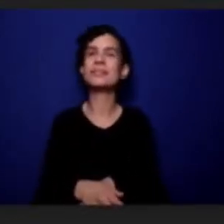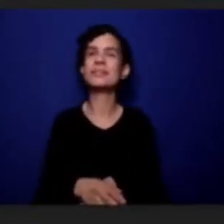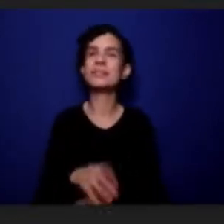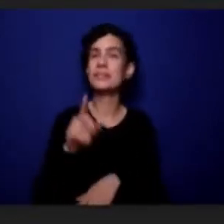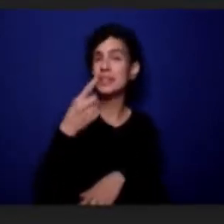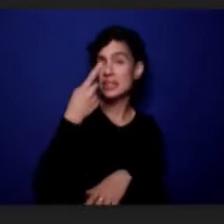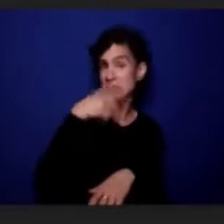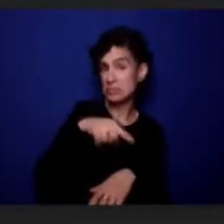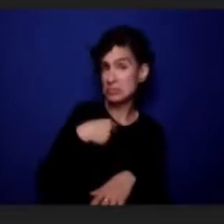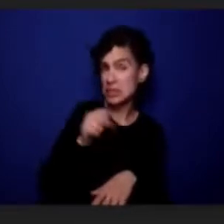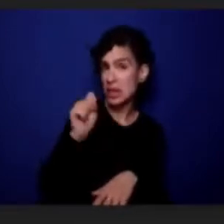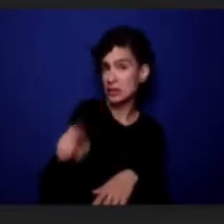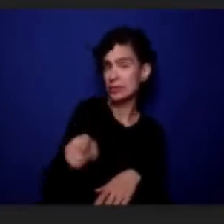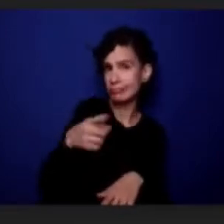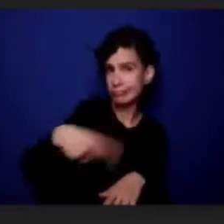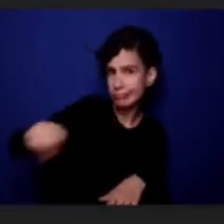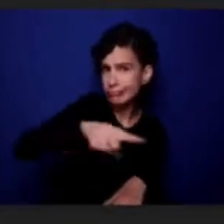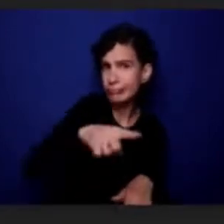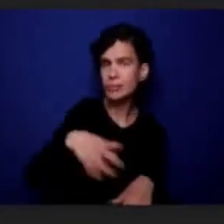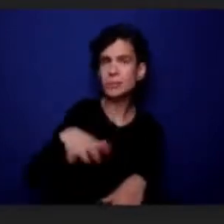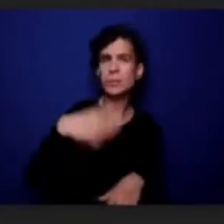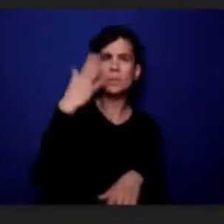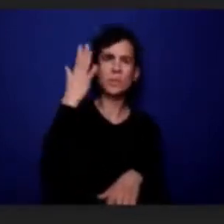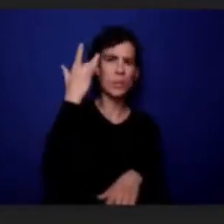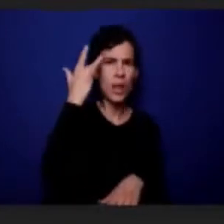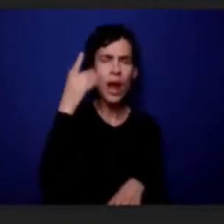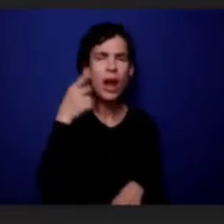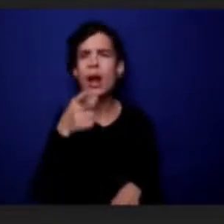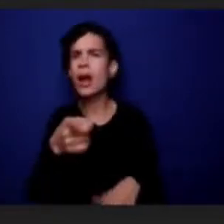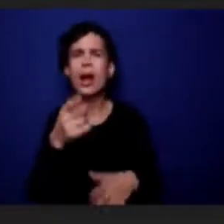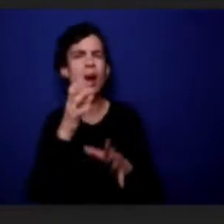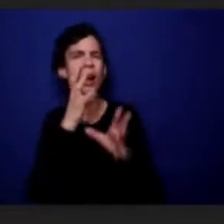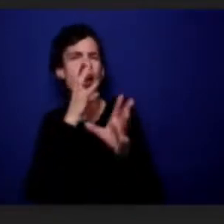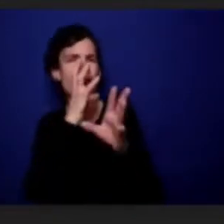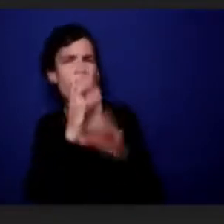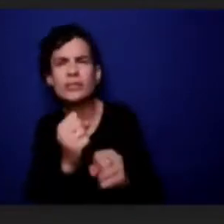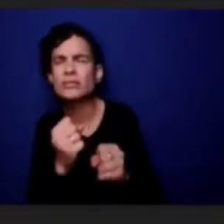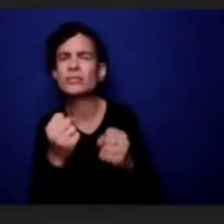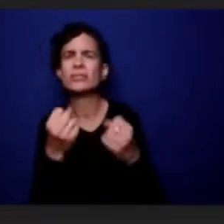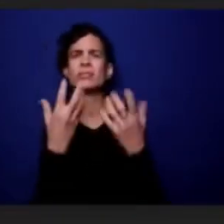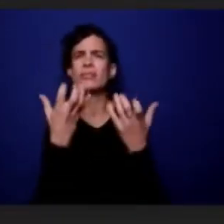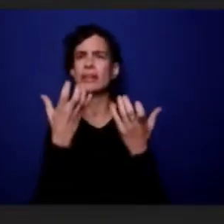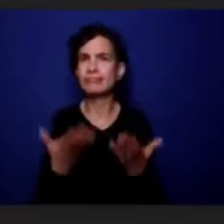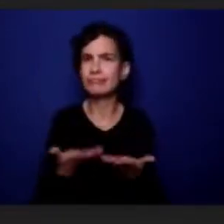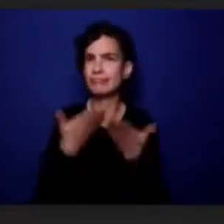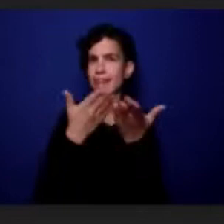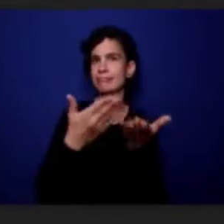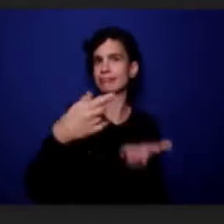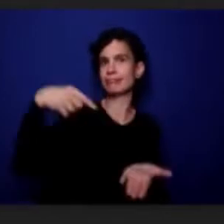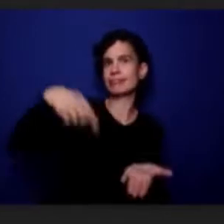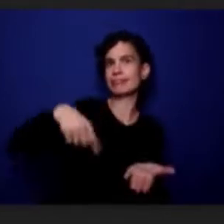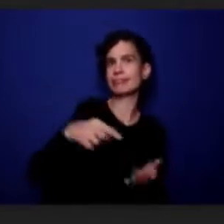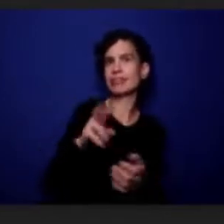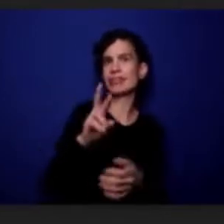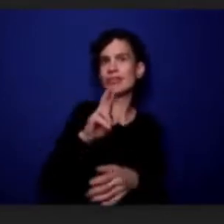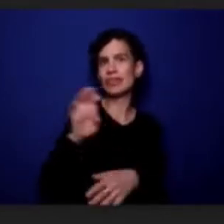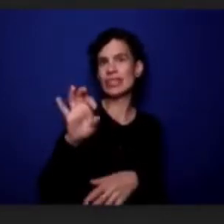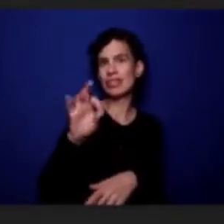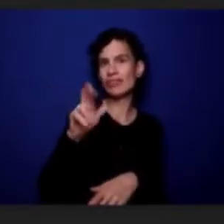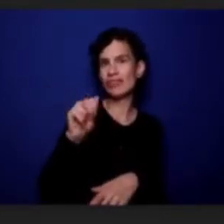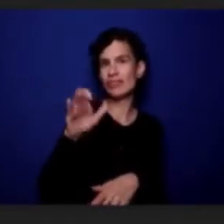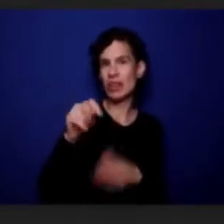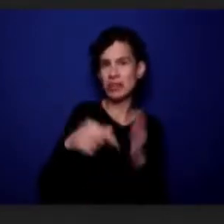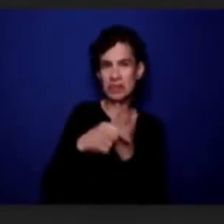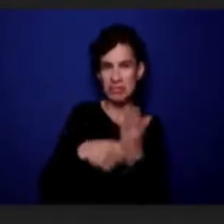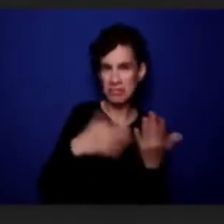very interesting. Thank you both. And Can we ask you what drew